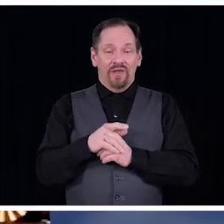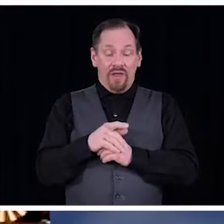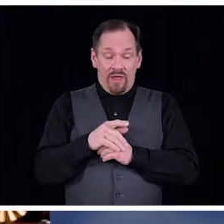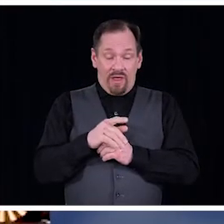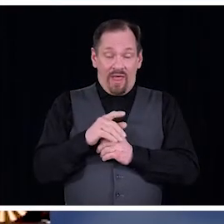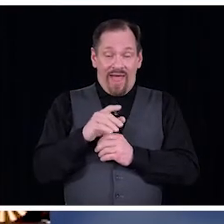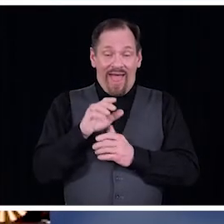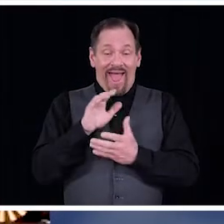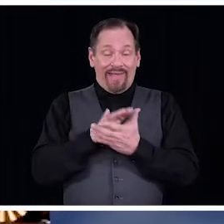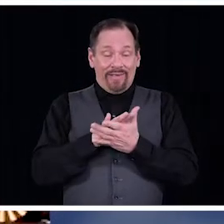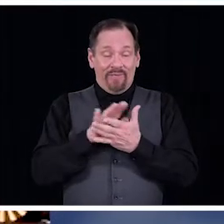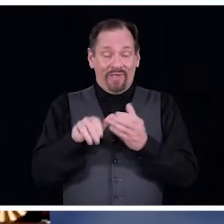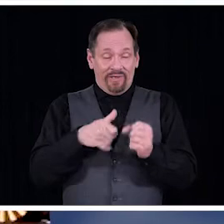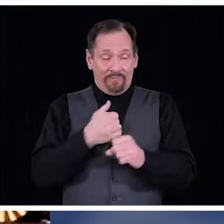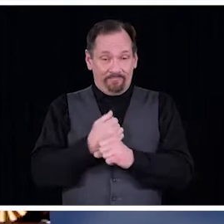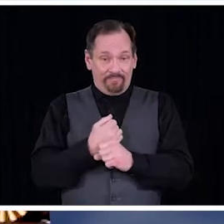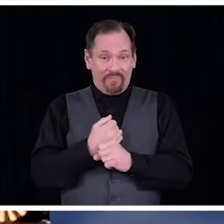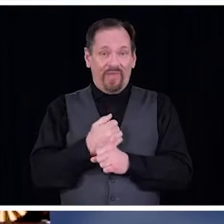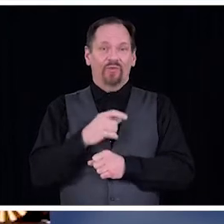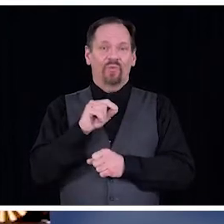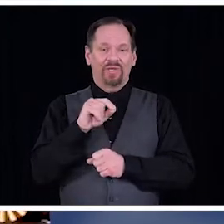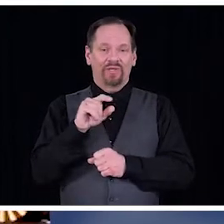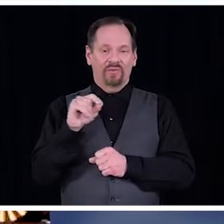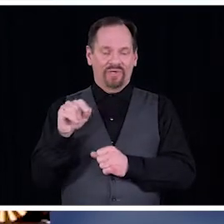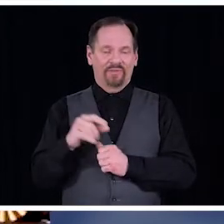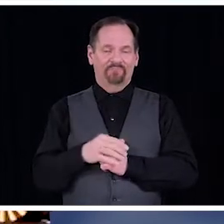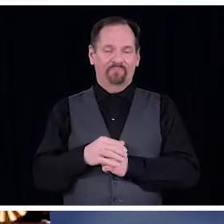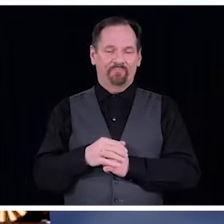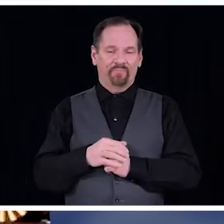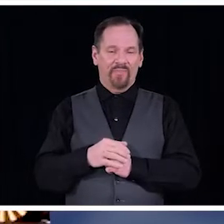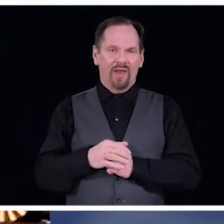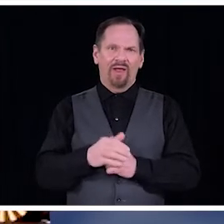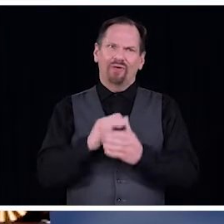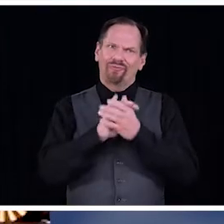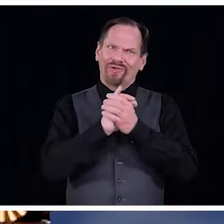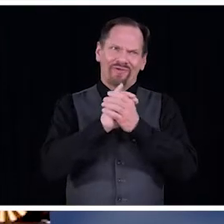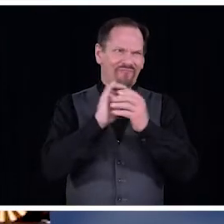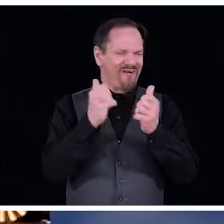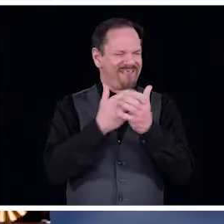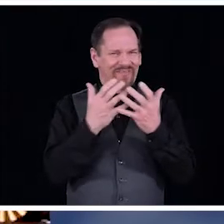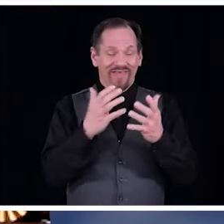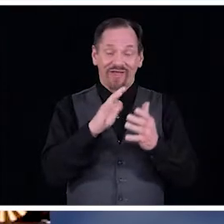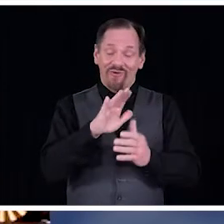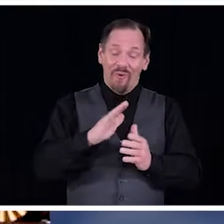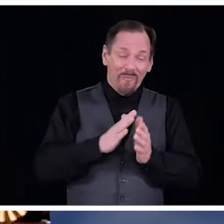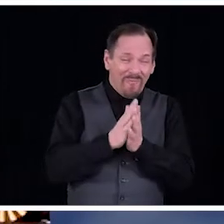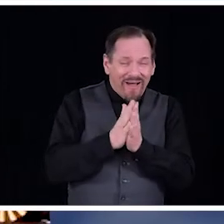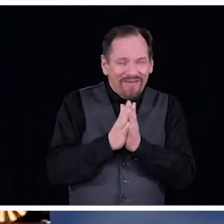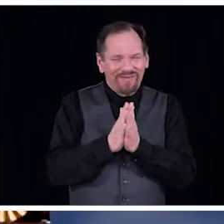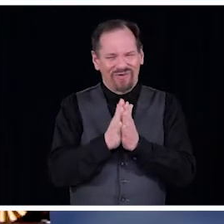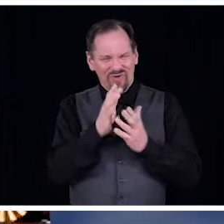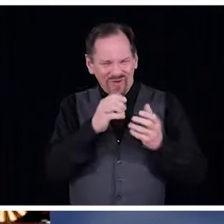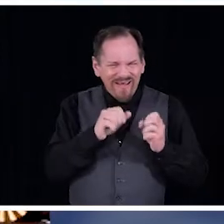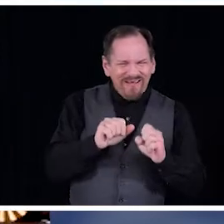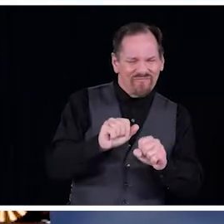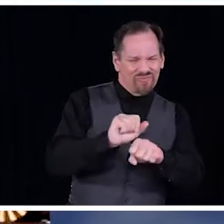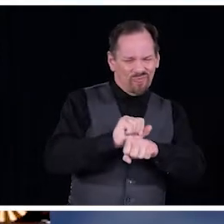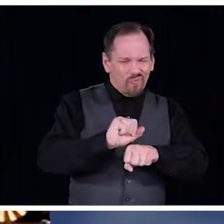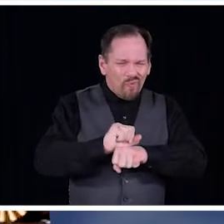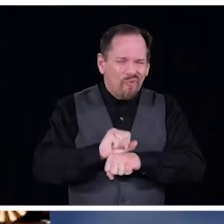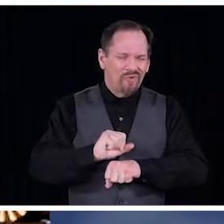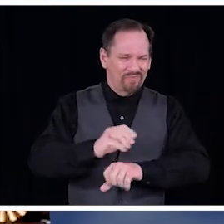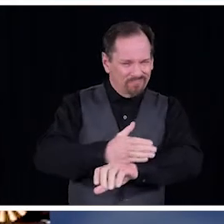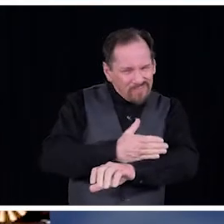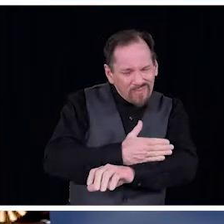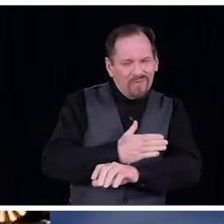and every one of our graduates today. After all the passion and effort you've put into honing your art and finishing your